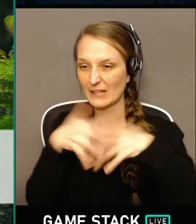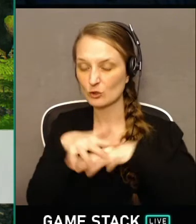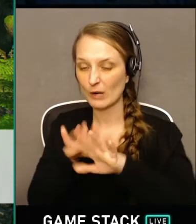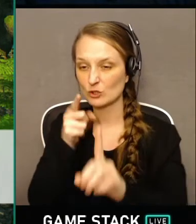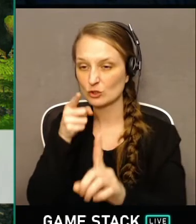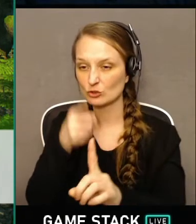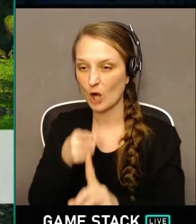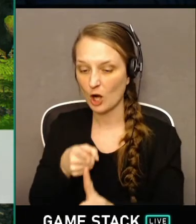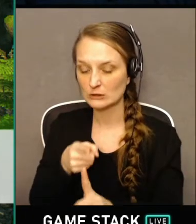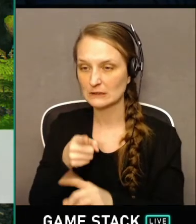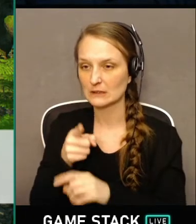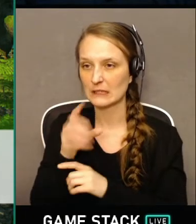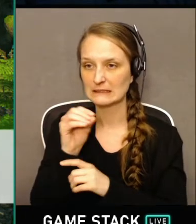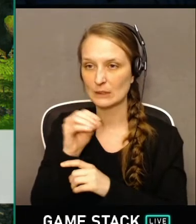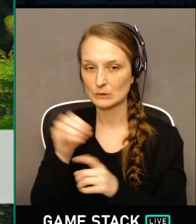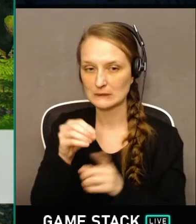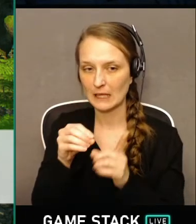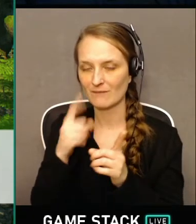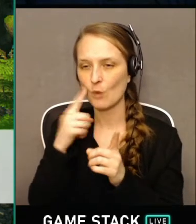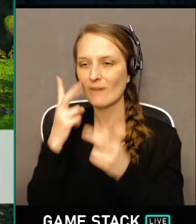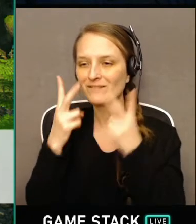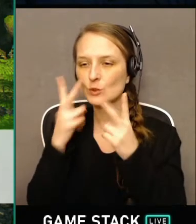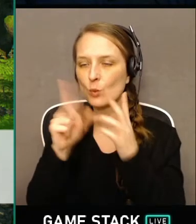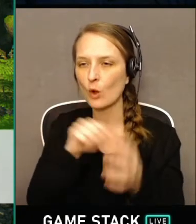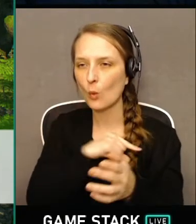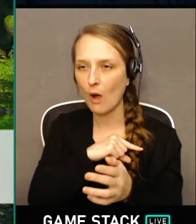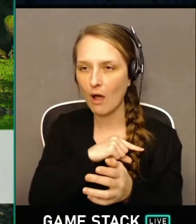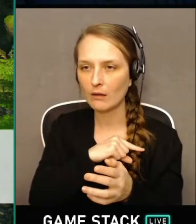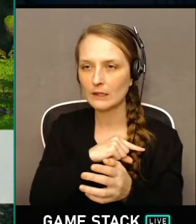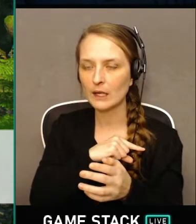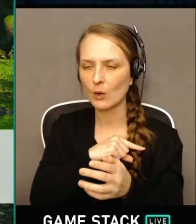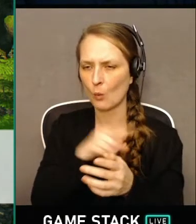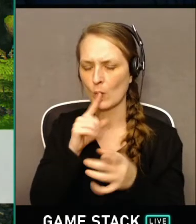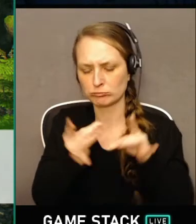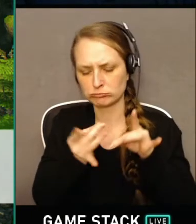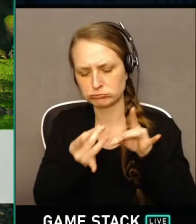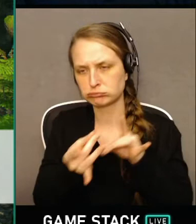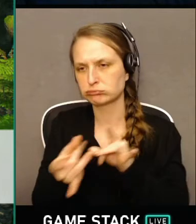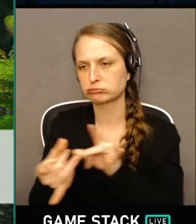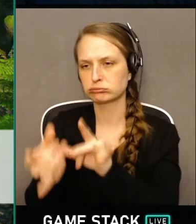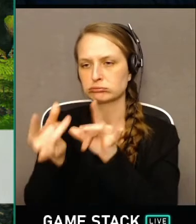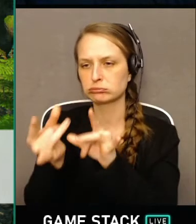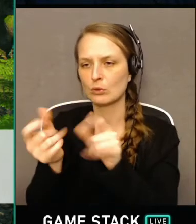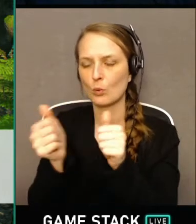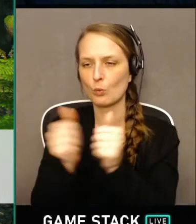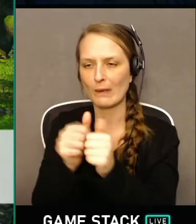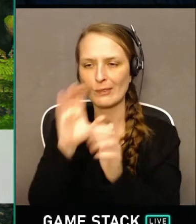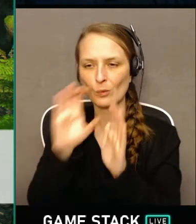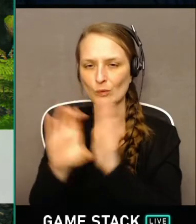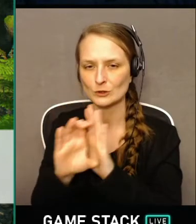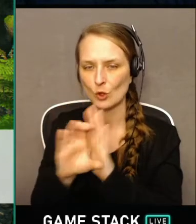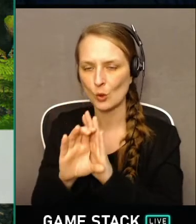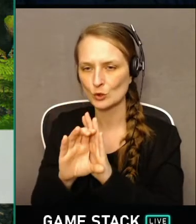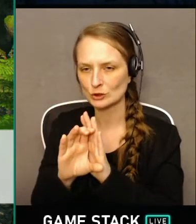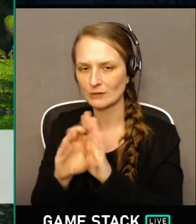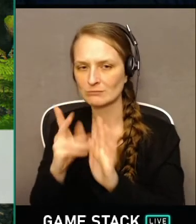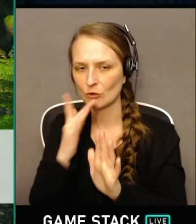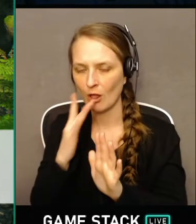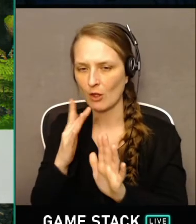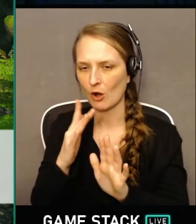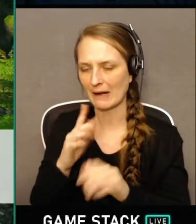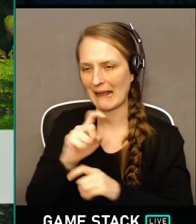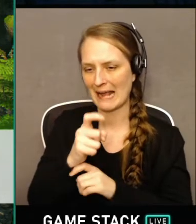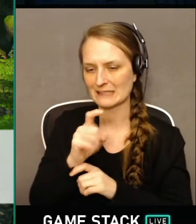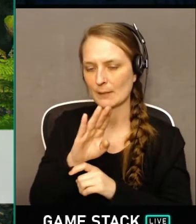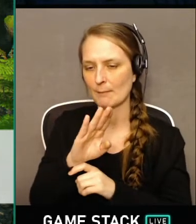zero perceptual drop in visual quality, works seamlessly with dynamic resolution, and runs across Xbox Series X, Xbox Series